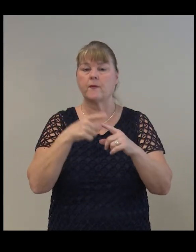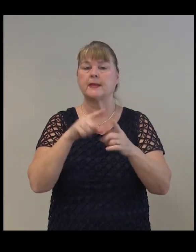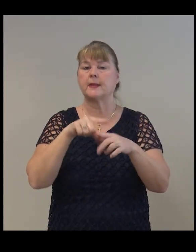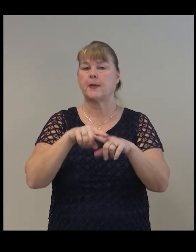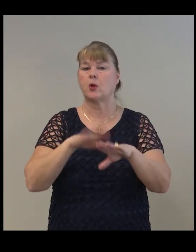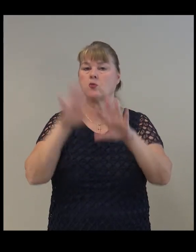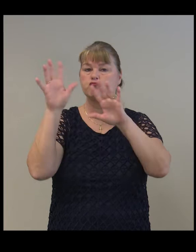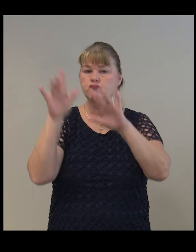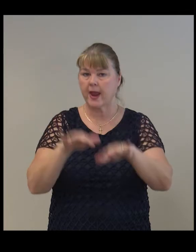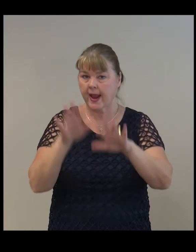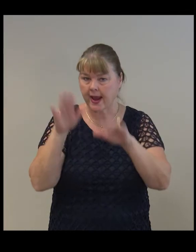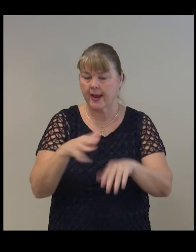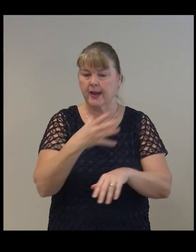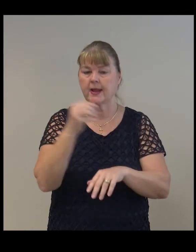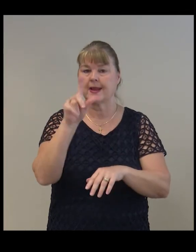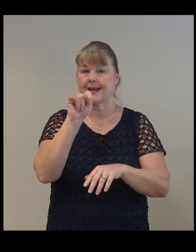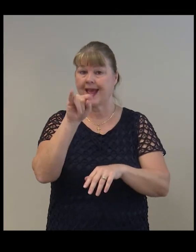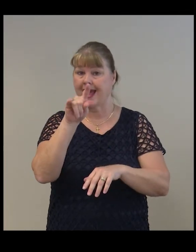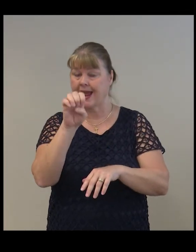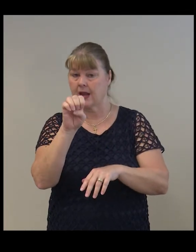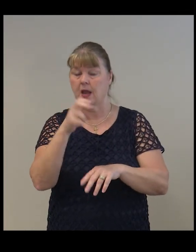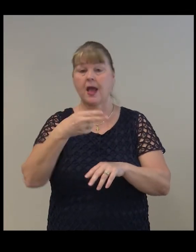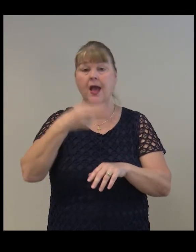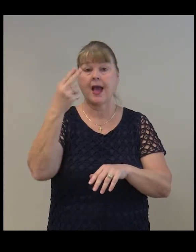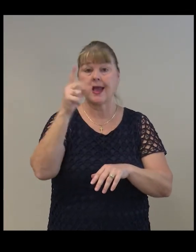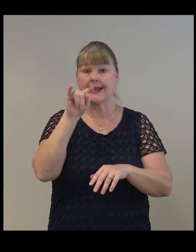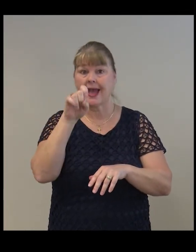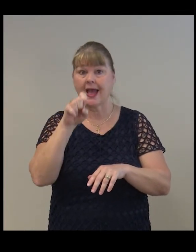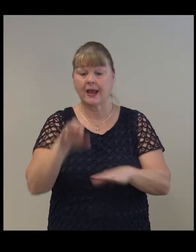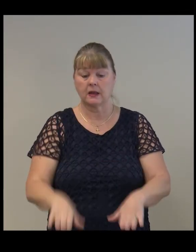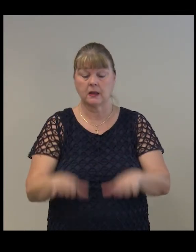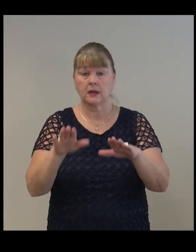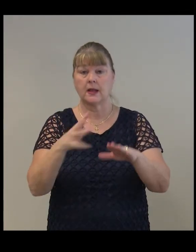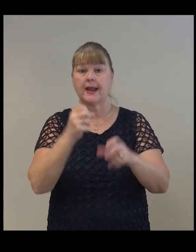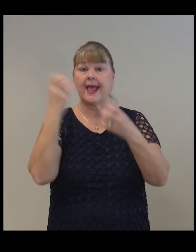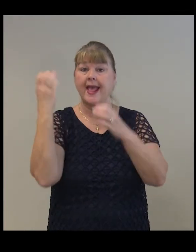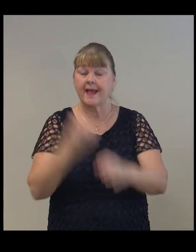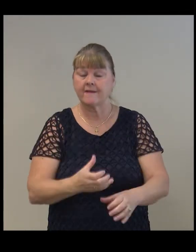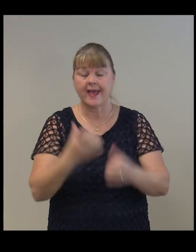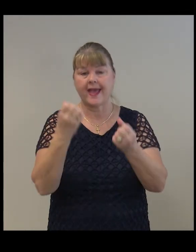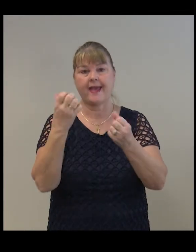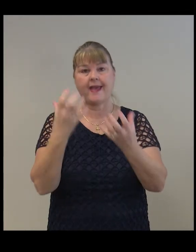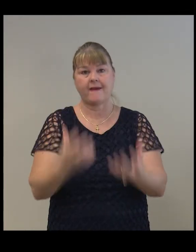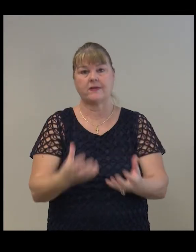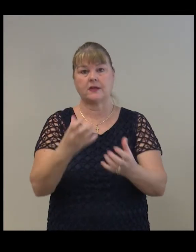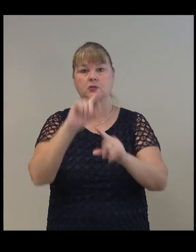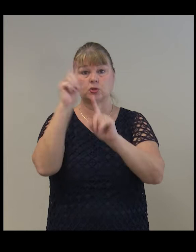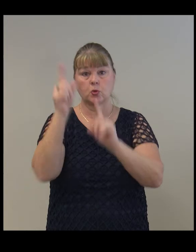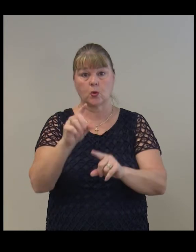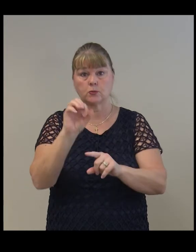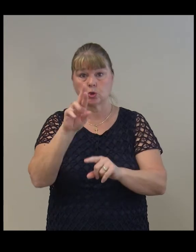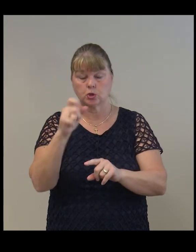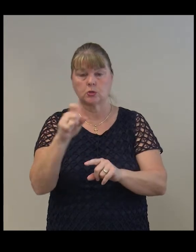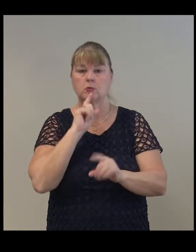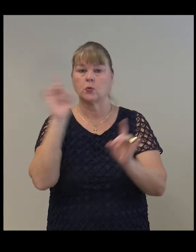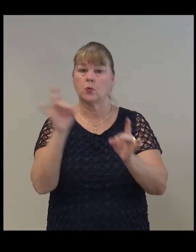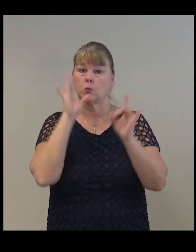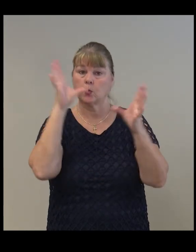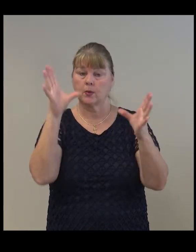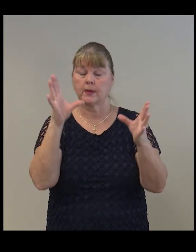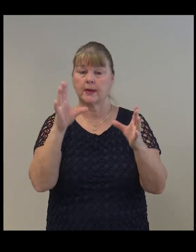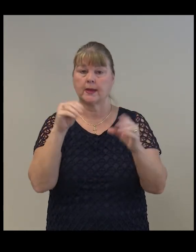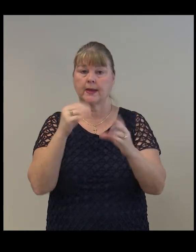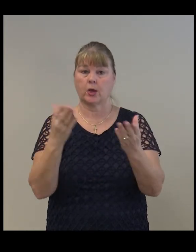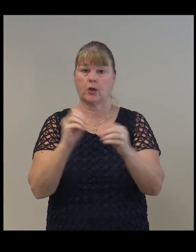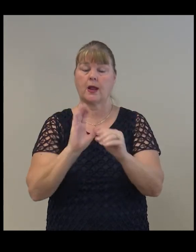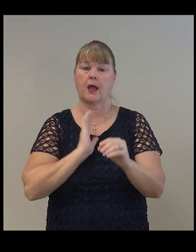on the tides. High tide and a heavy storm surge can be absolutely catastrophic here in our county. You